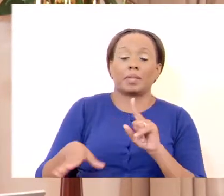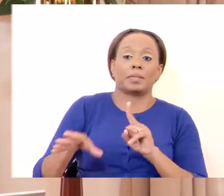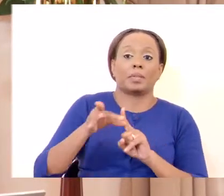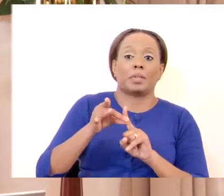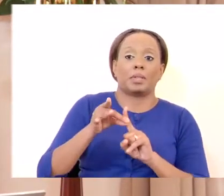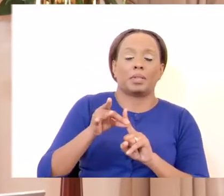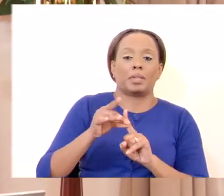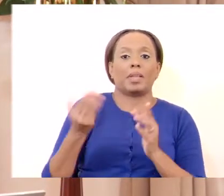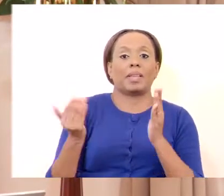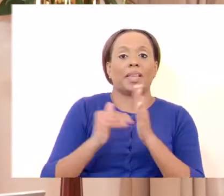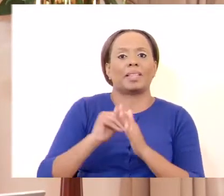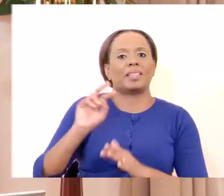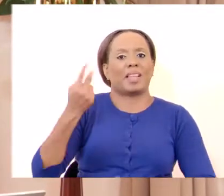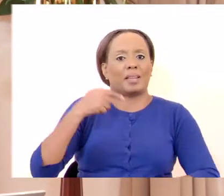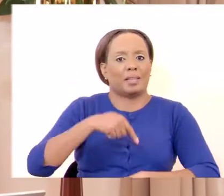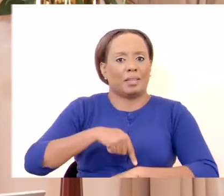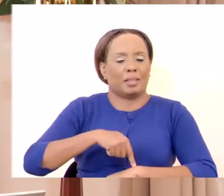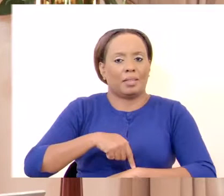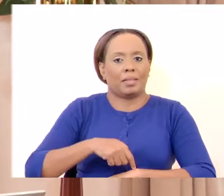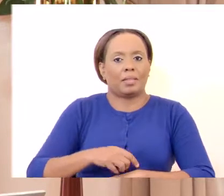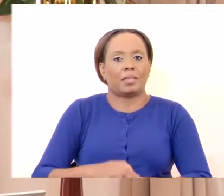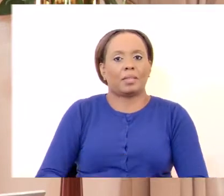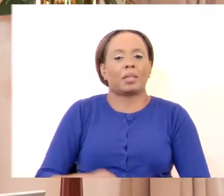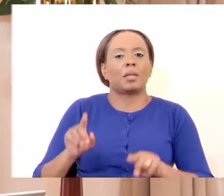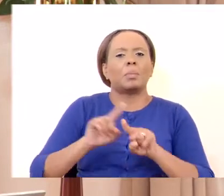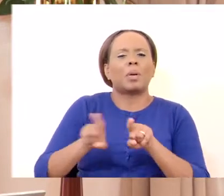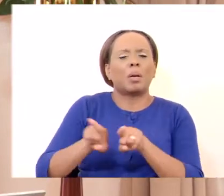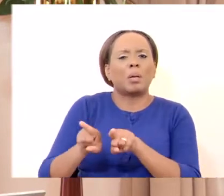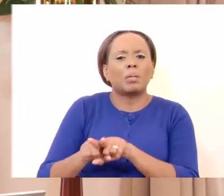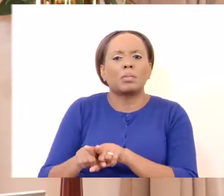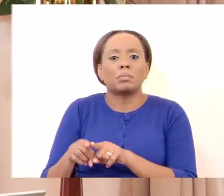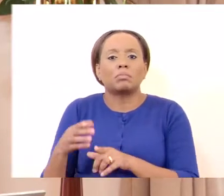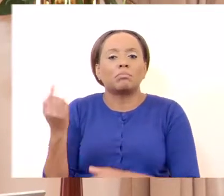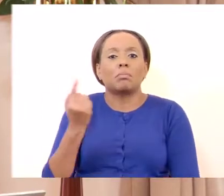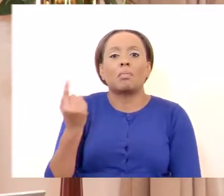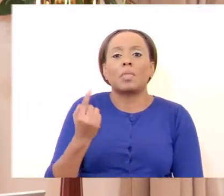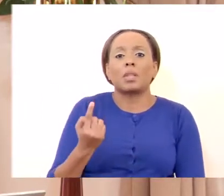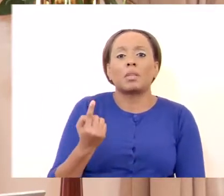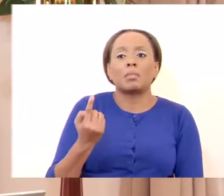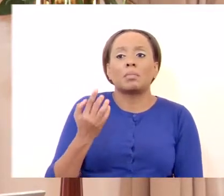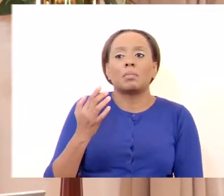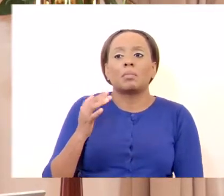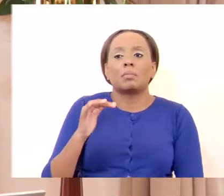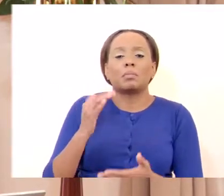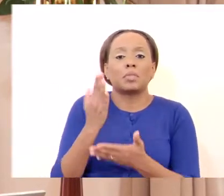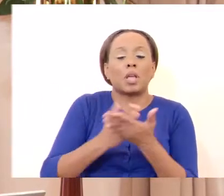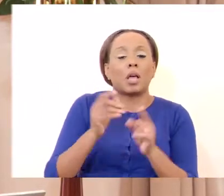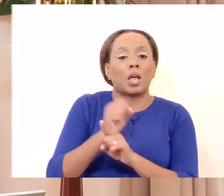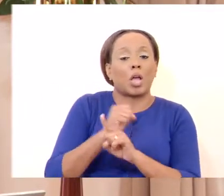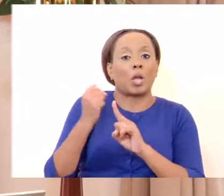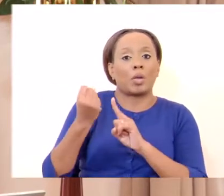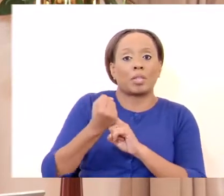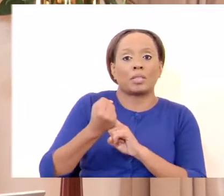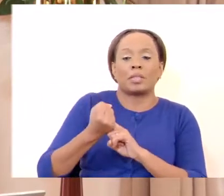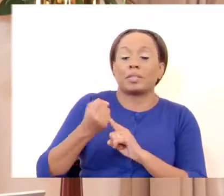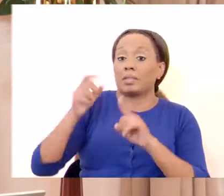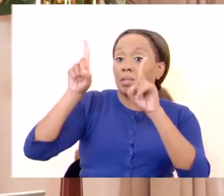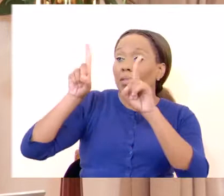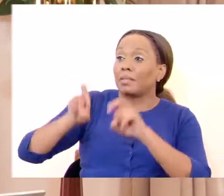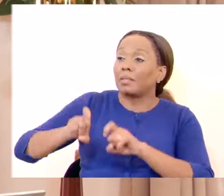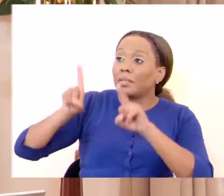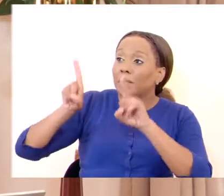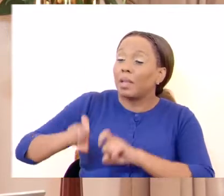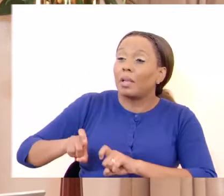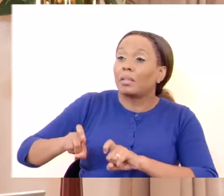have to appreciate is that there's something called virus shedding, which occurs for a very long time in some cases. The test cannot discern